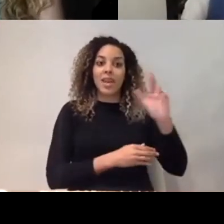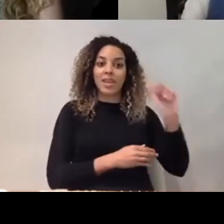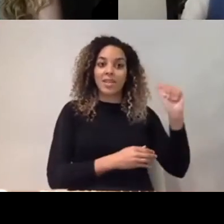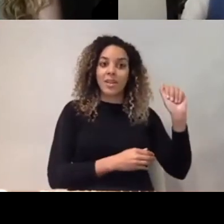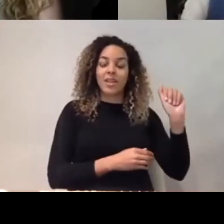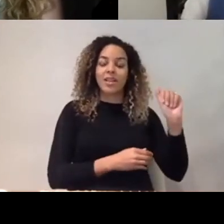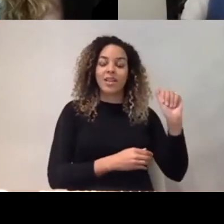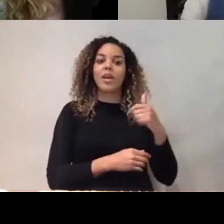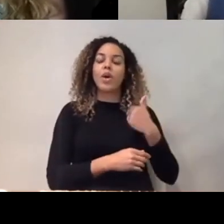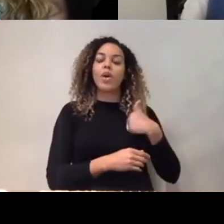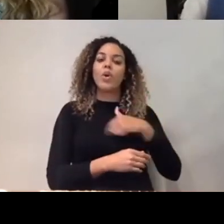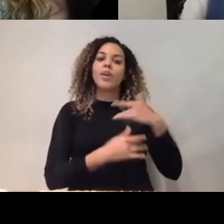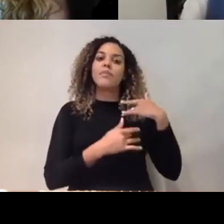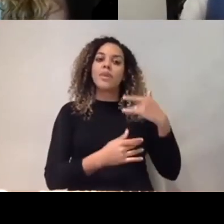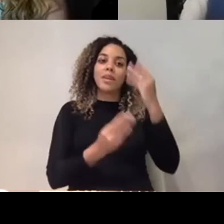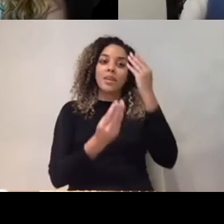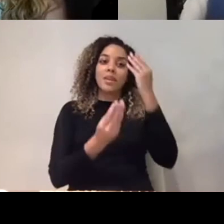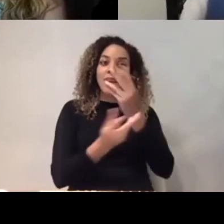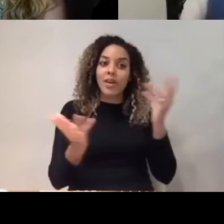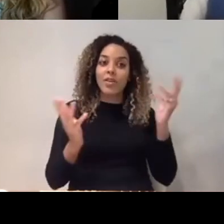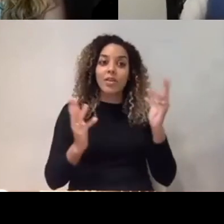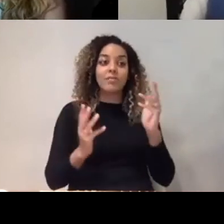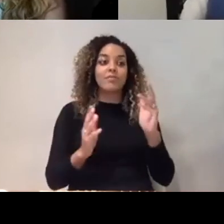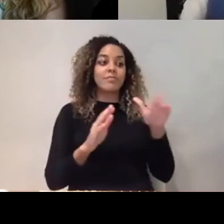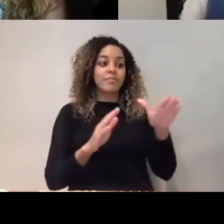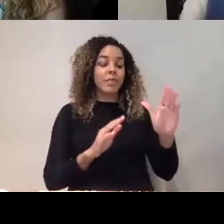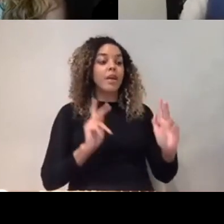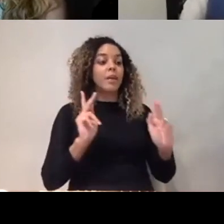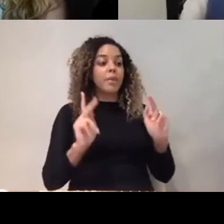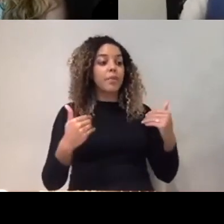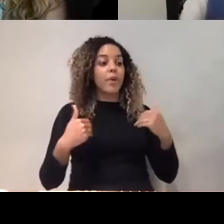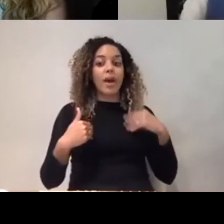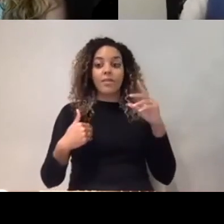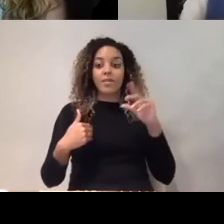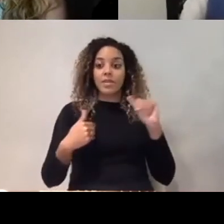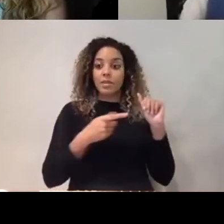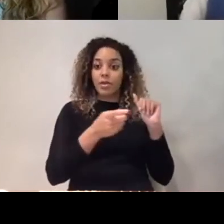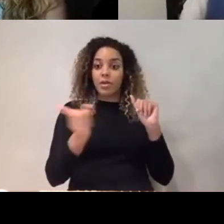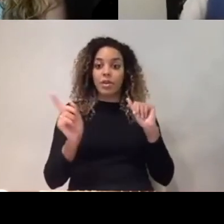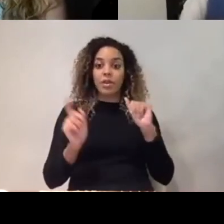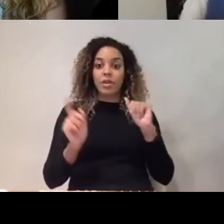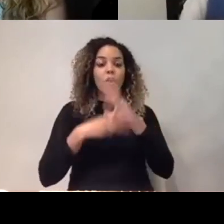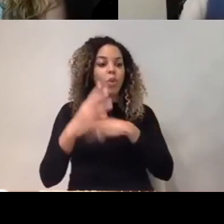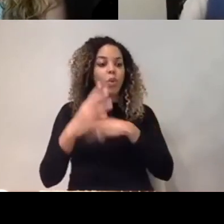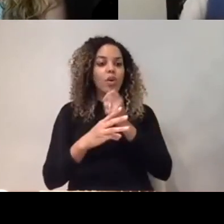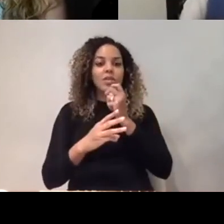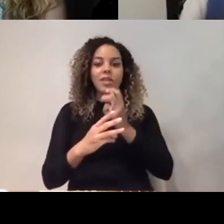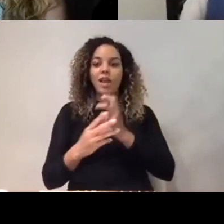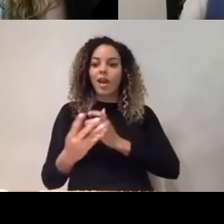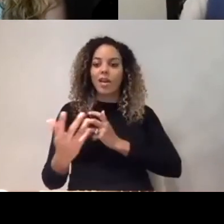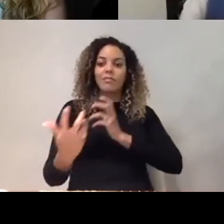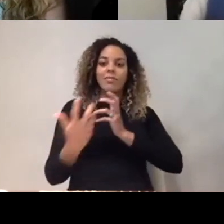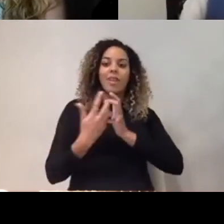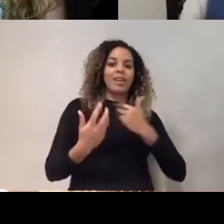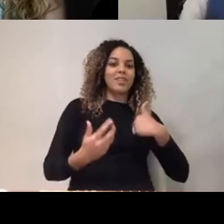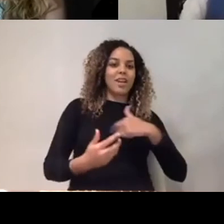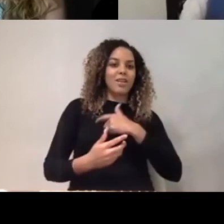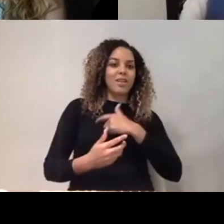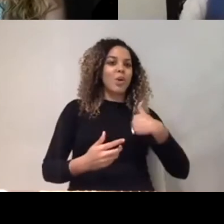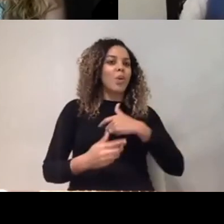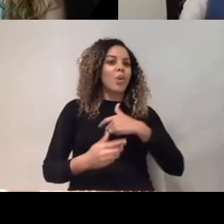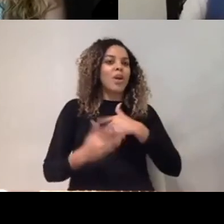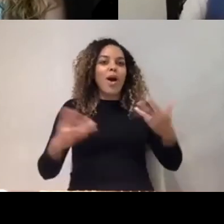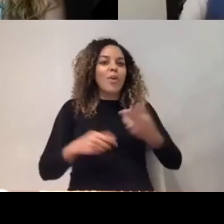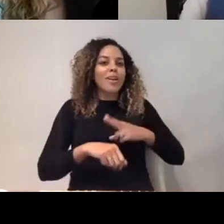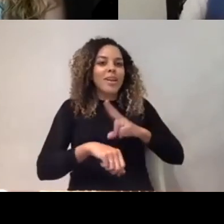tell them and let people know, like, people with disabilities, because the world isn't adapted to us, we are natural problem solvers. So you would think